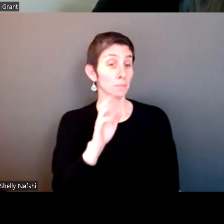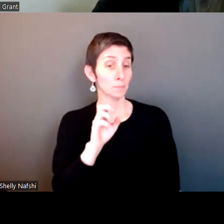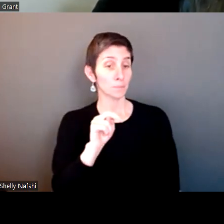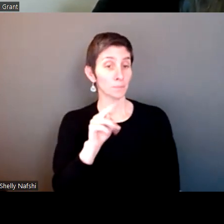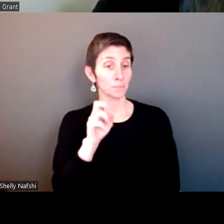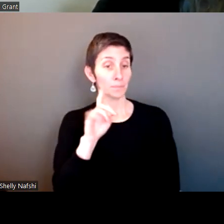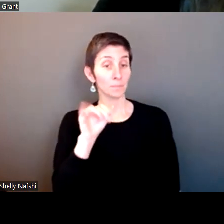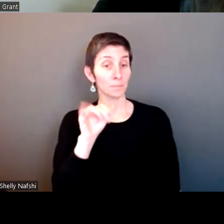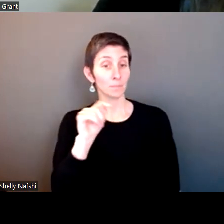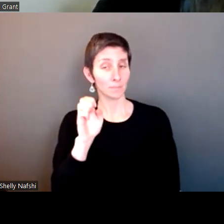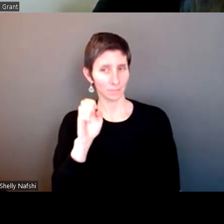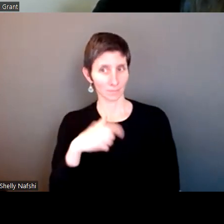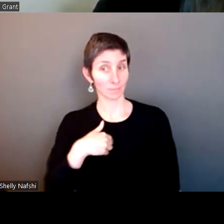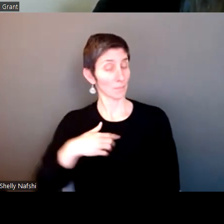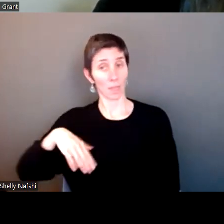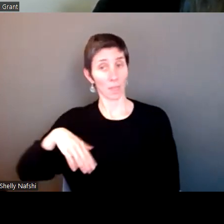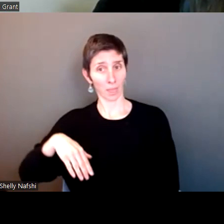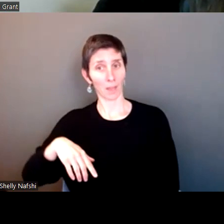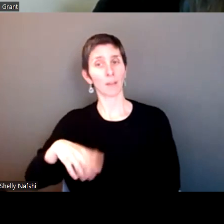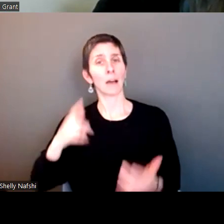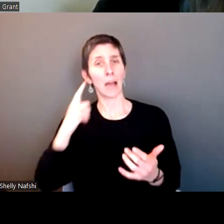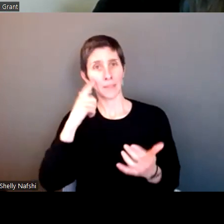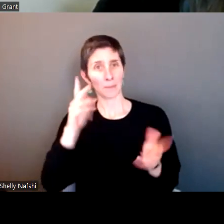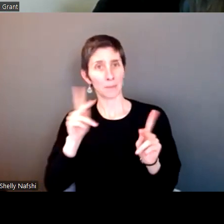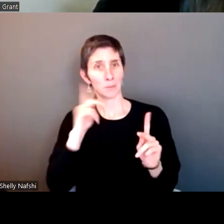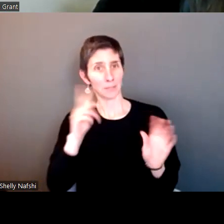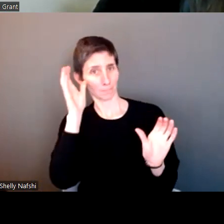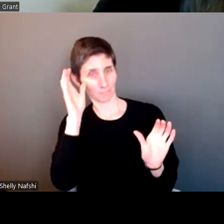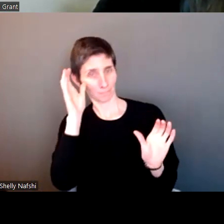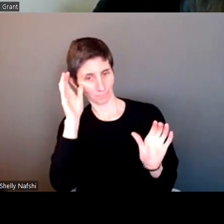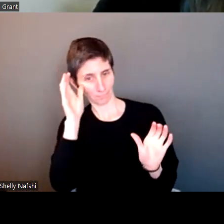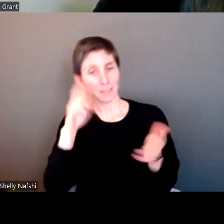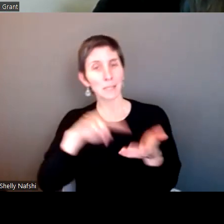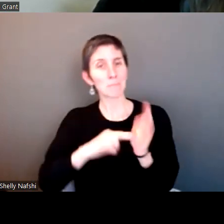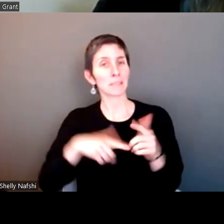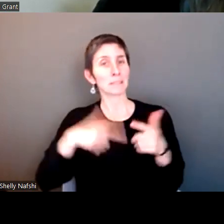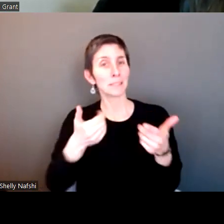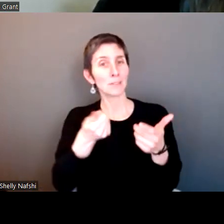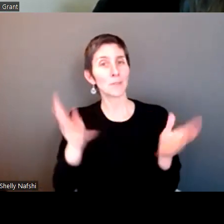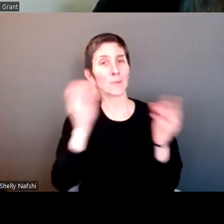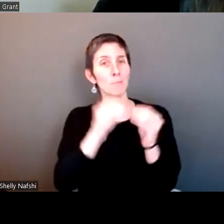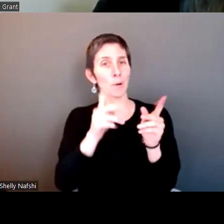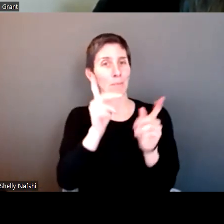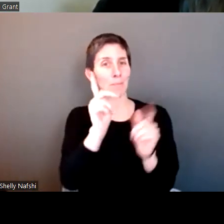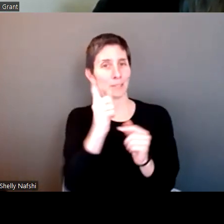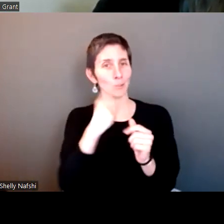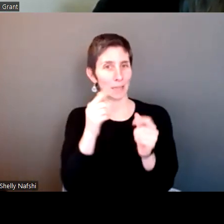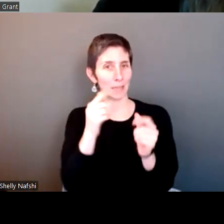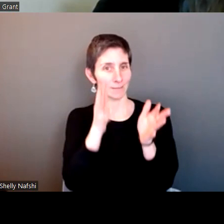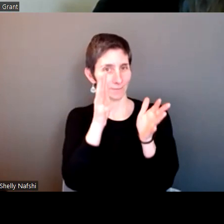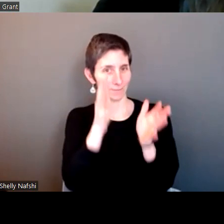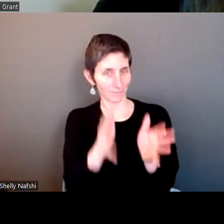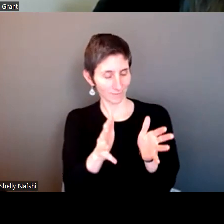think people are probably just still kind of like taking it in and then typing. Yeah. So you have a couple more minutes to continue the conversation if you want while we collect